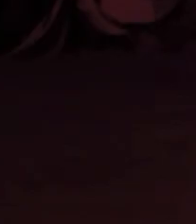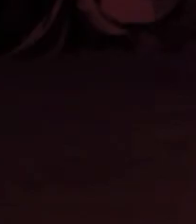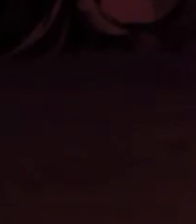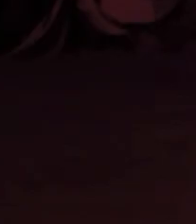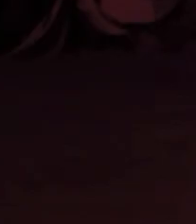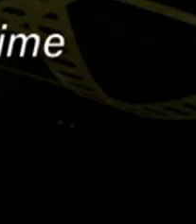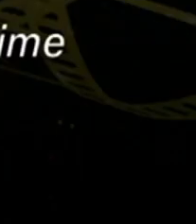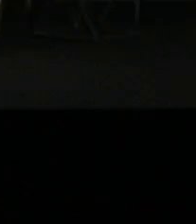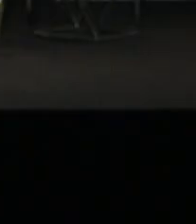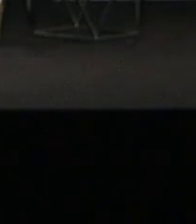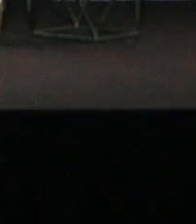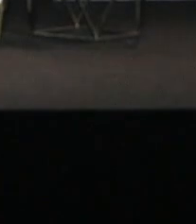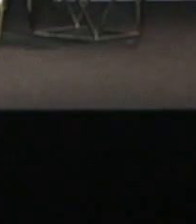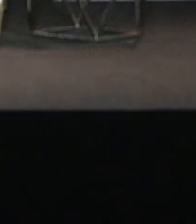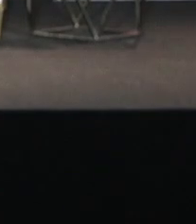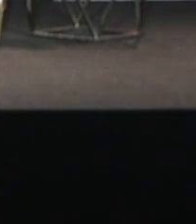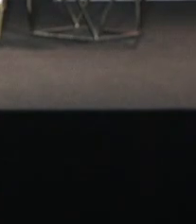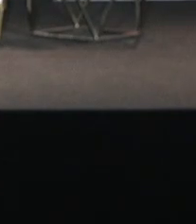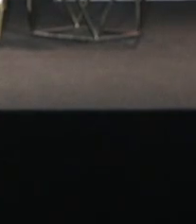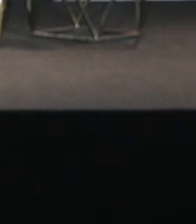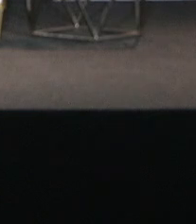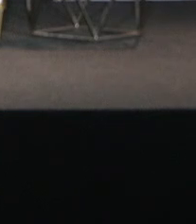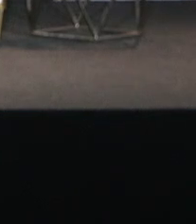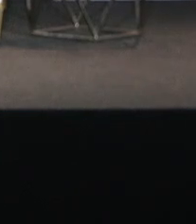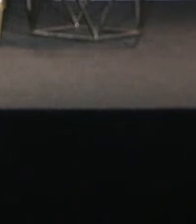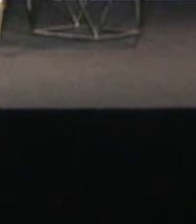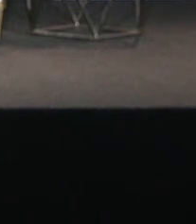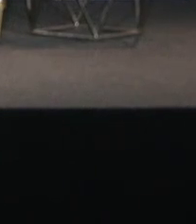Okay, so yes. A round of applause.